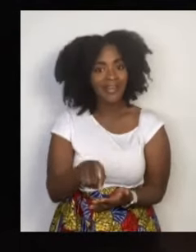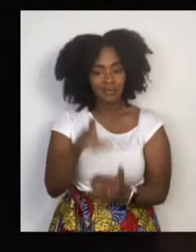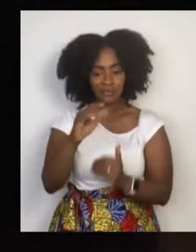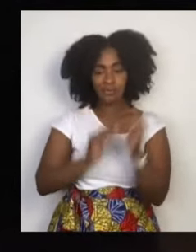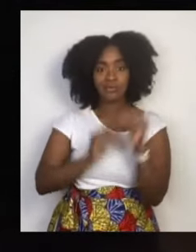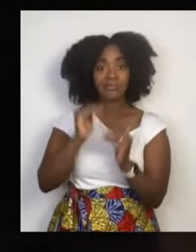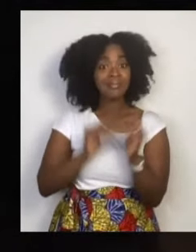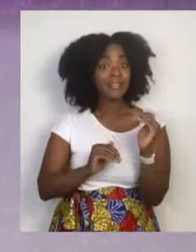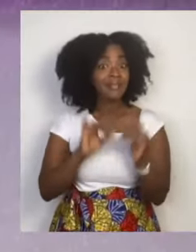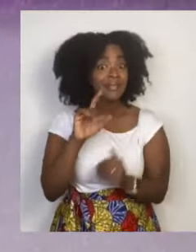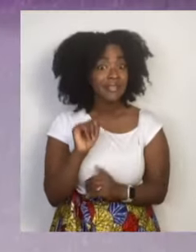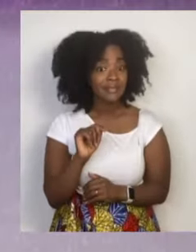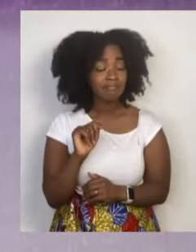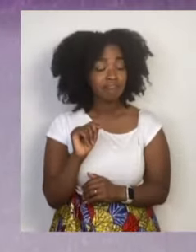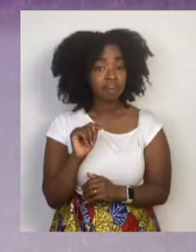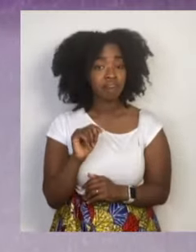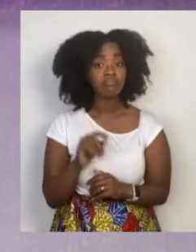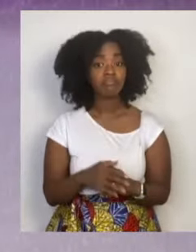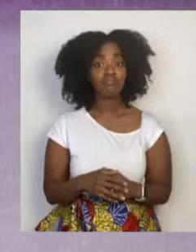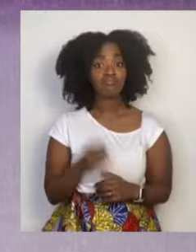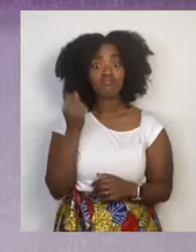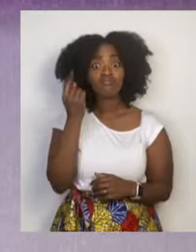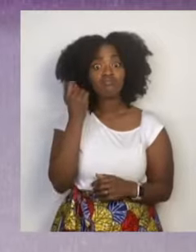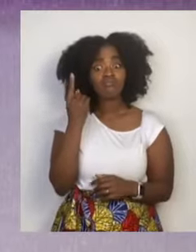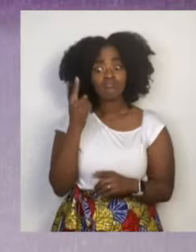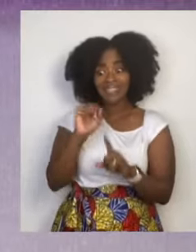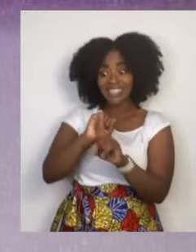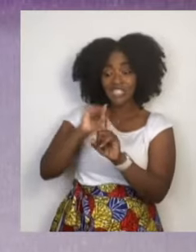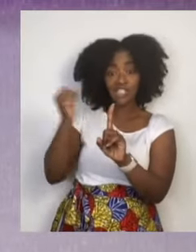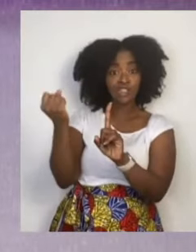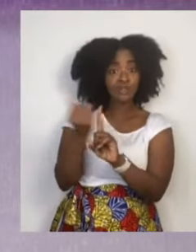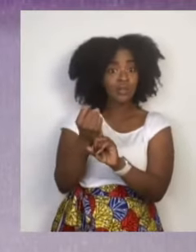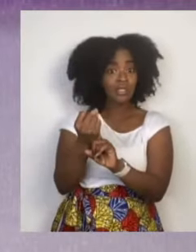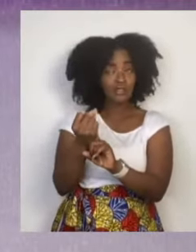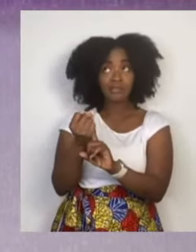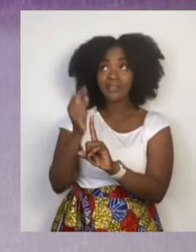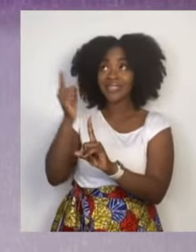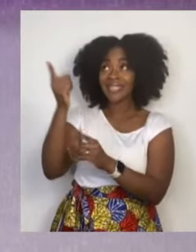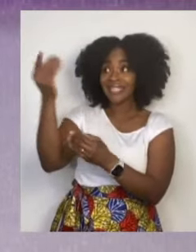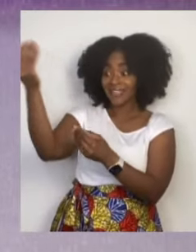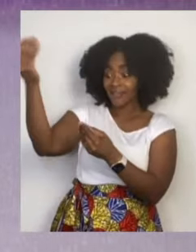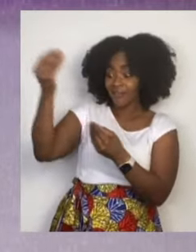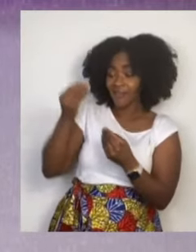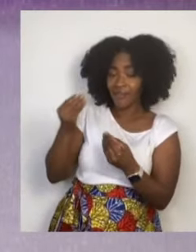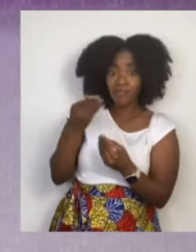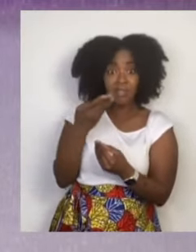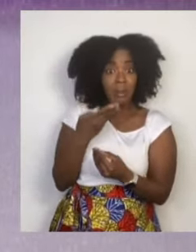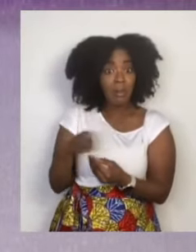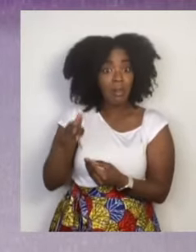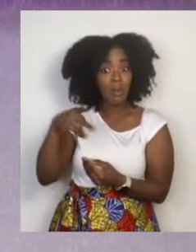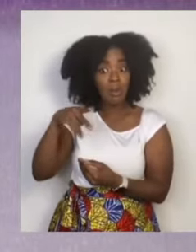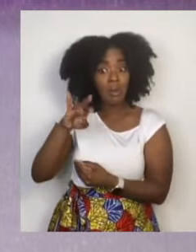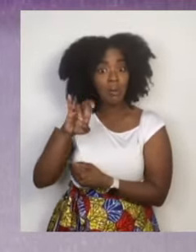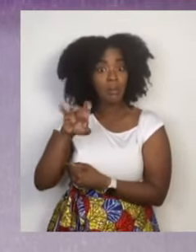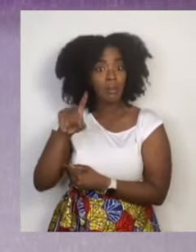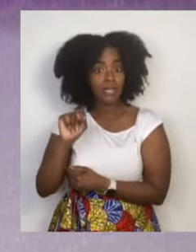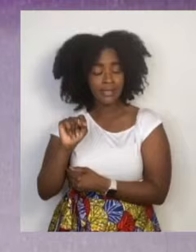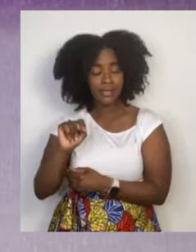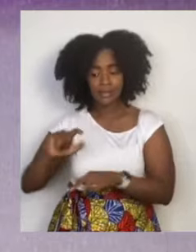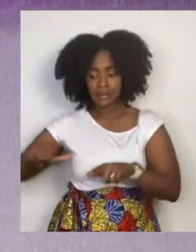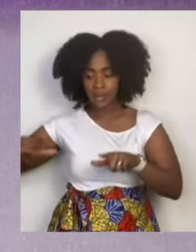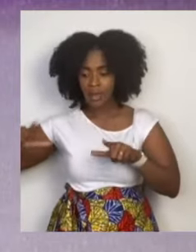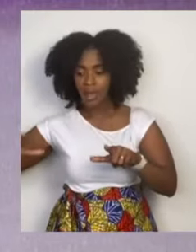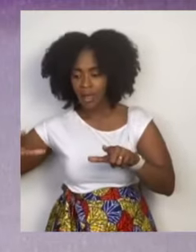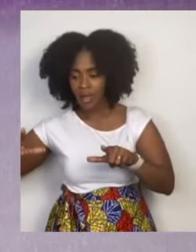And the situation is that God gives the blueprint, but it is you and I that do